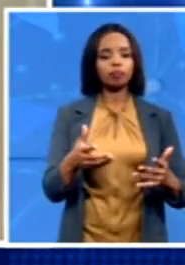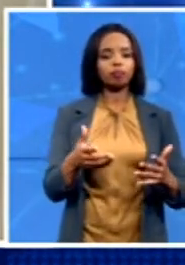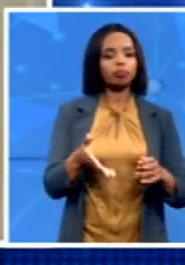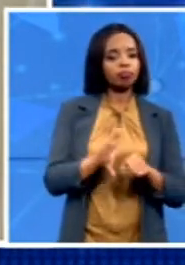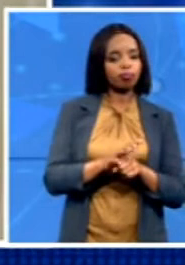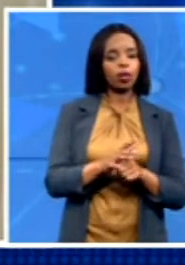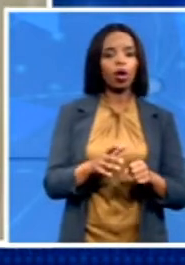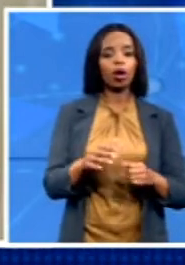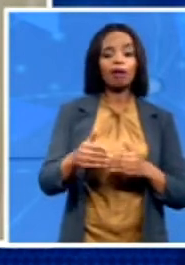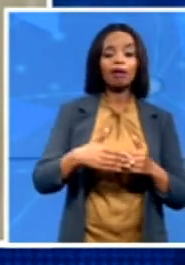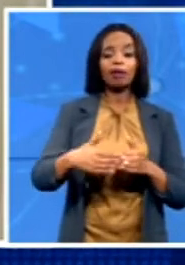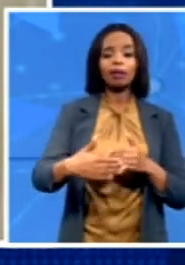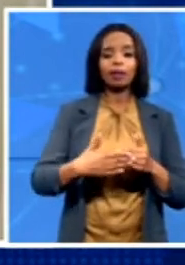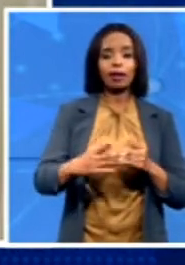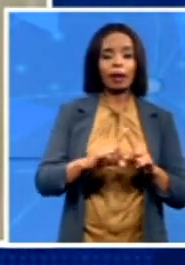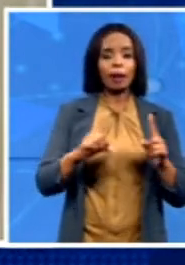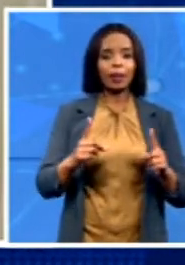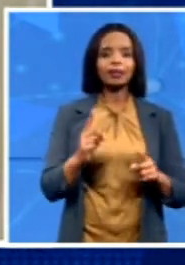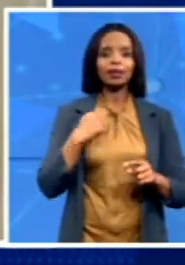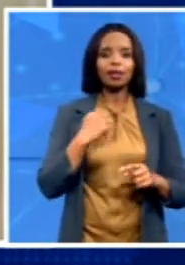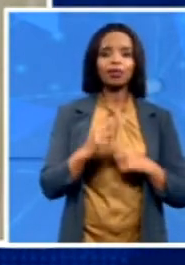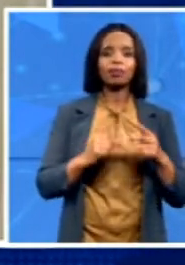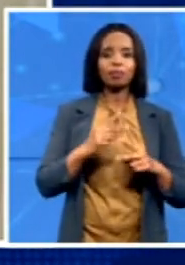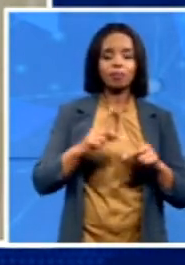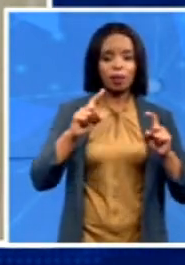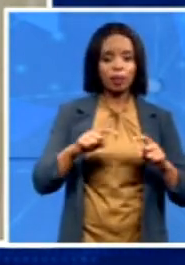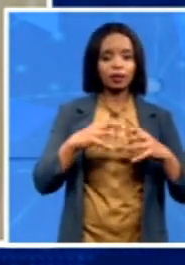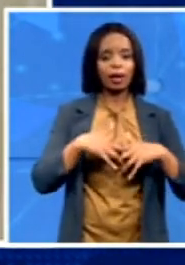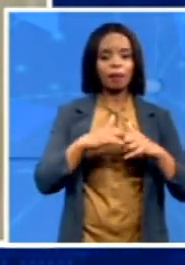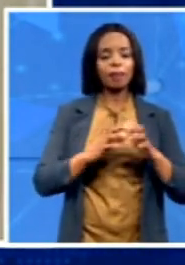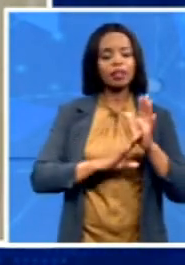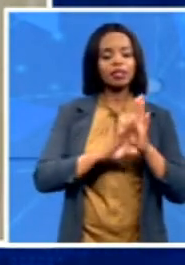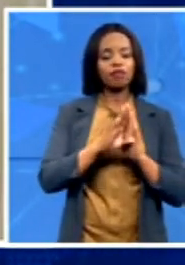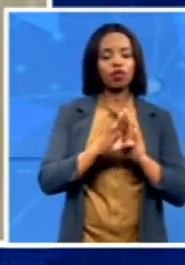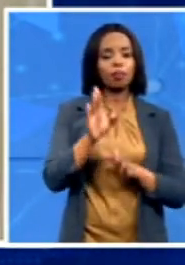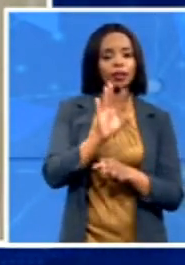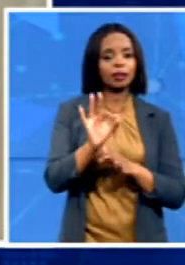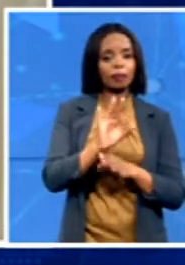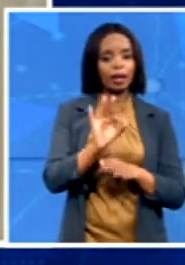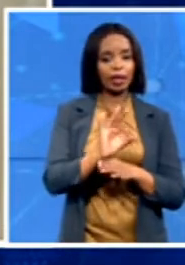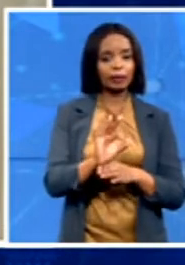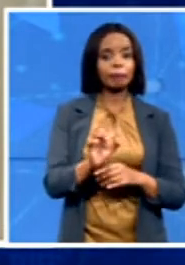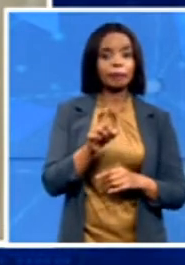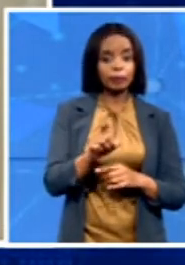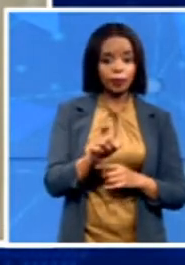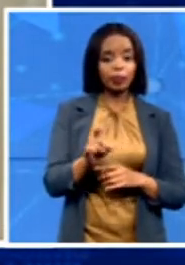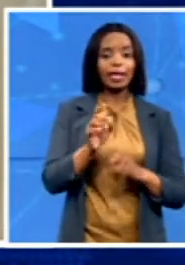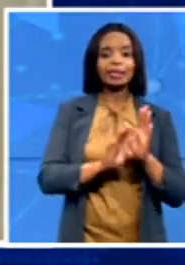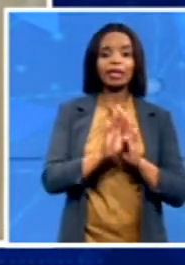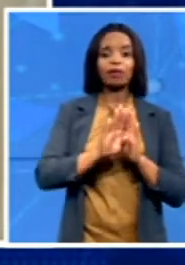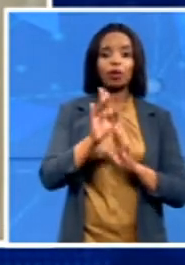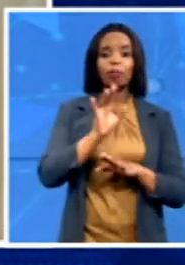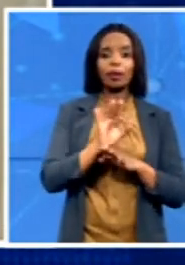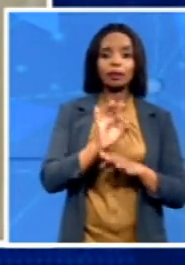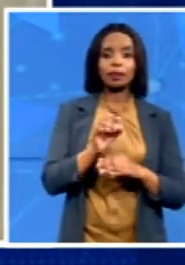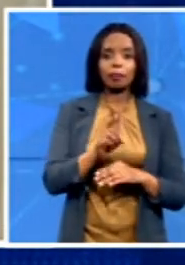to build a development plan and to enrich the national development plan such that it's not just broad-based